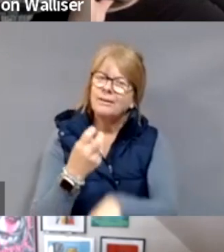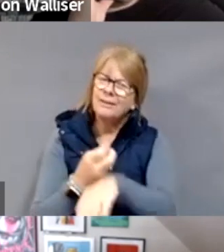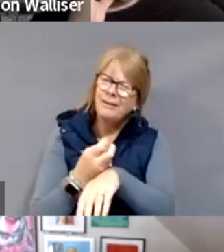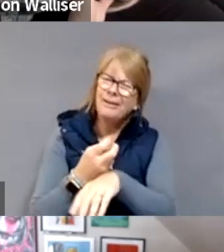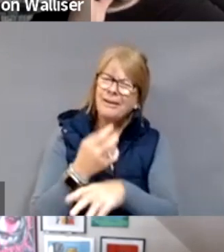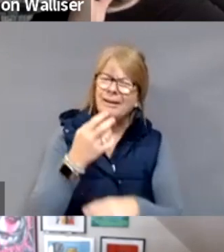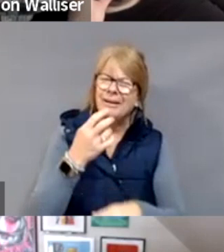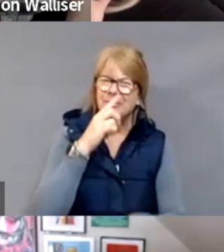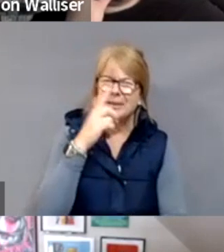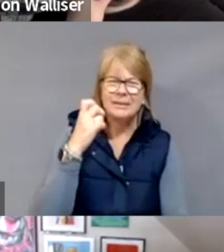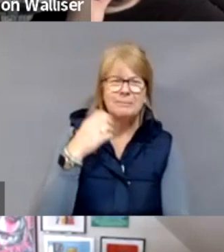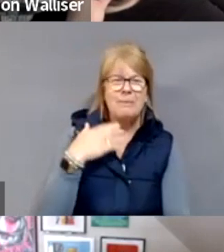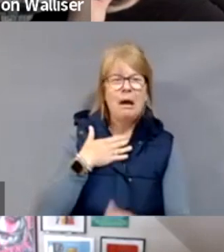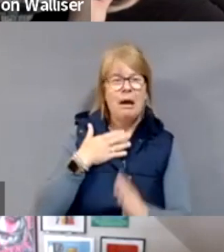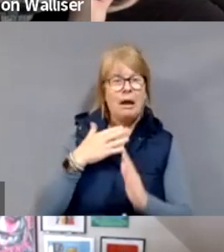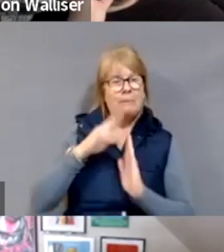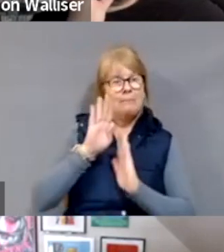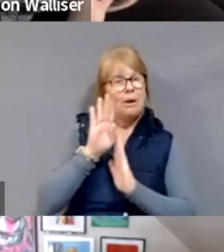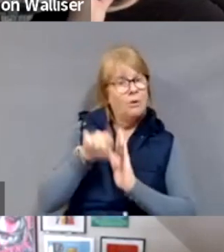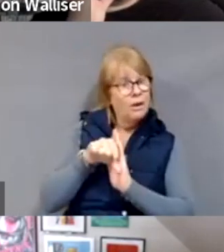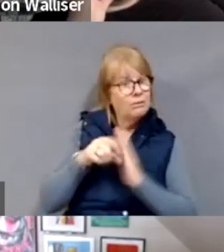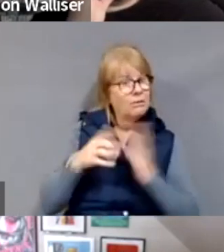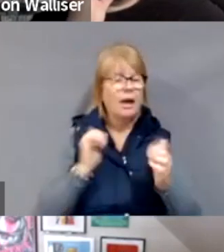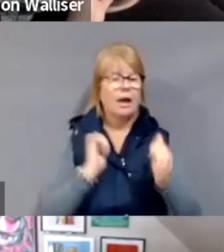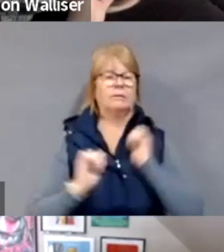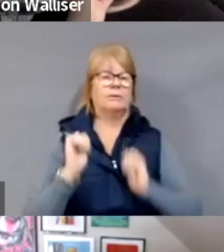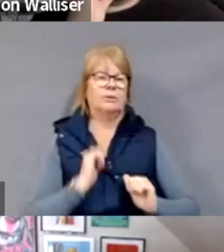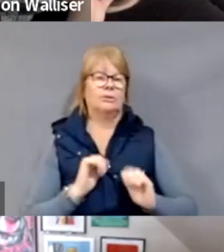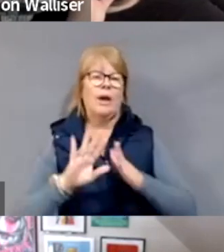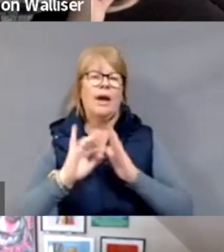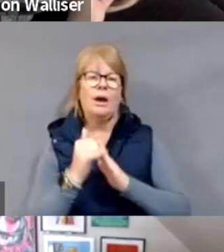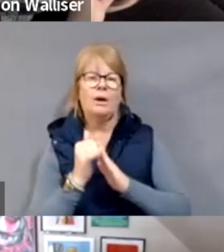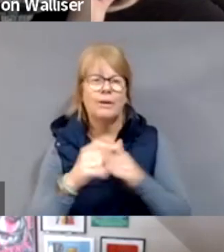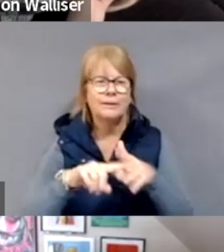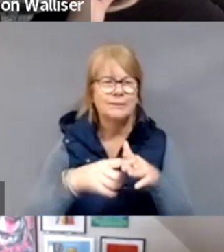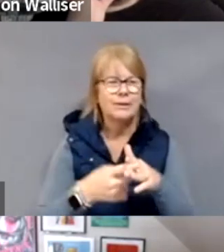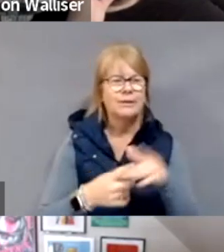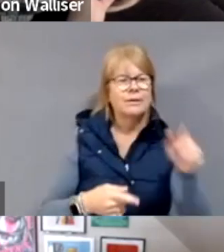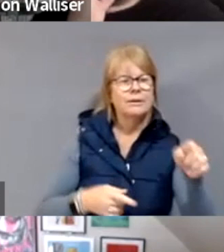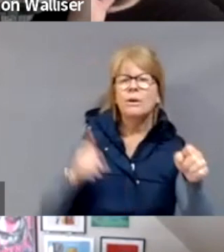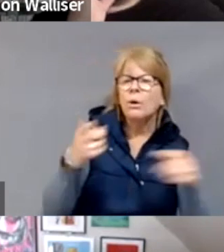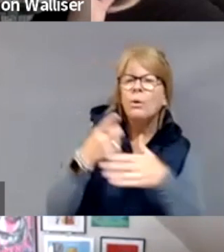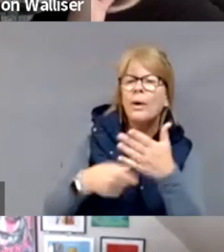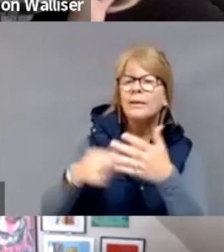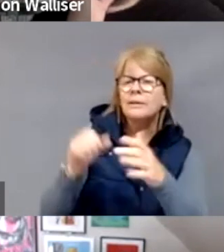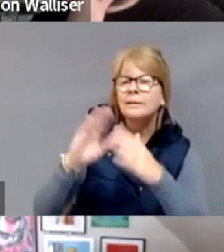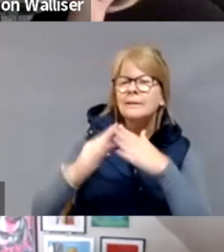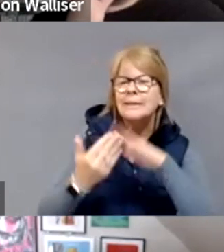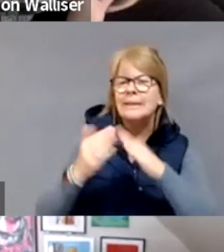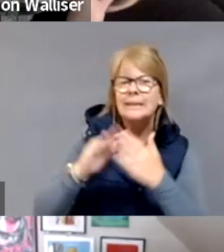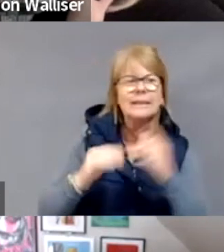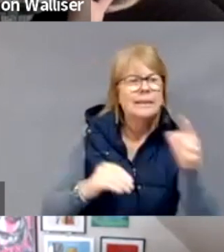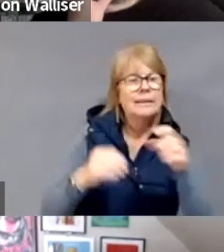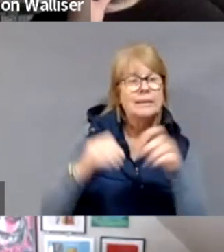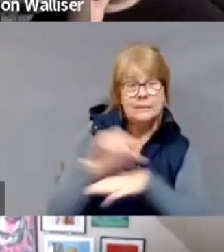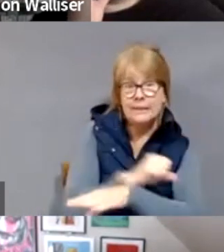my background's acting, so it's hard to know how to start that conversation as well. What city are you in, The Jane? stage management one is pretty easy